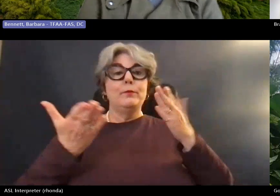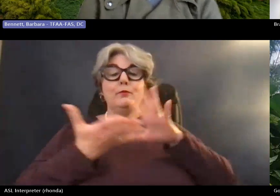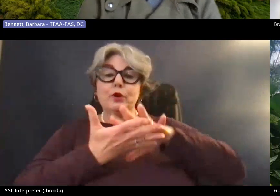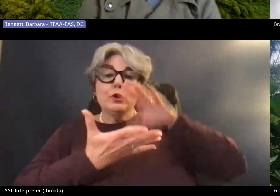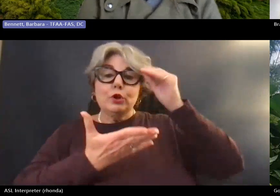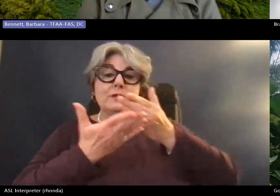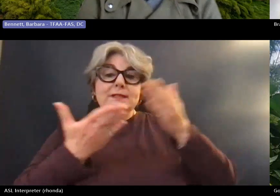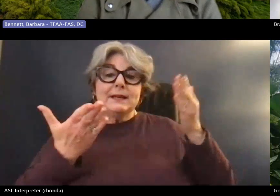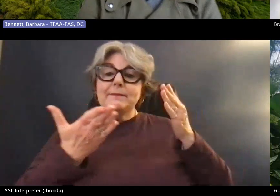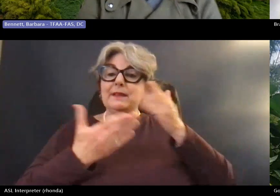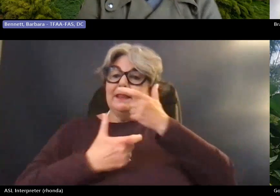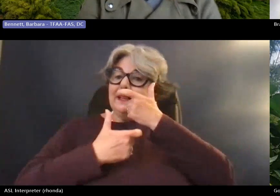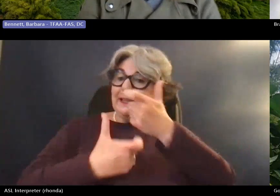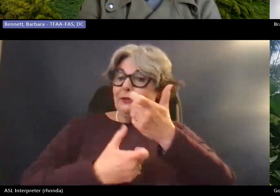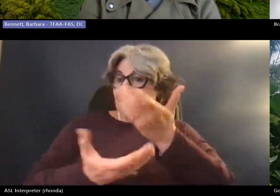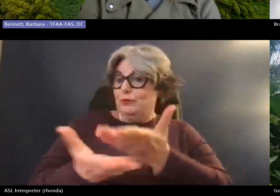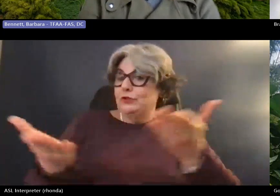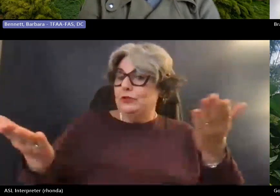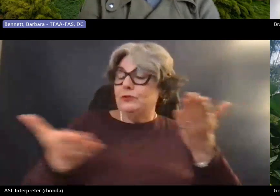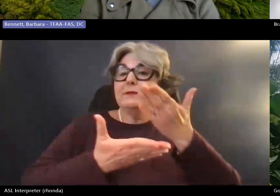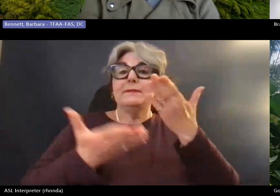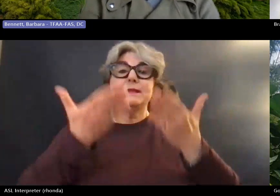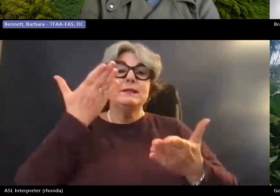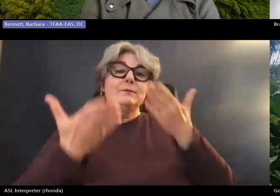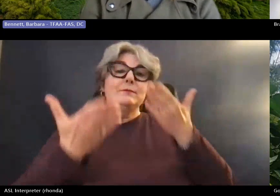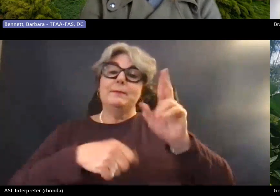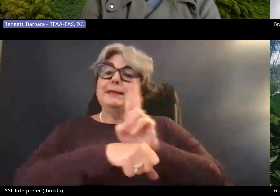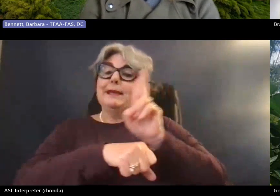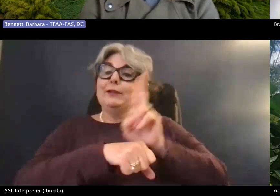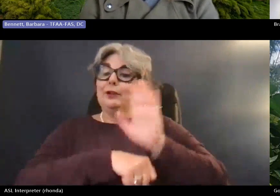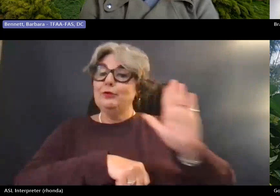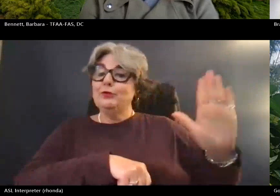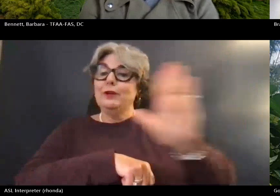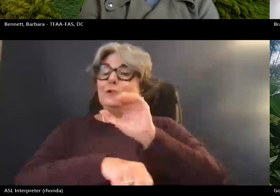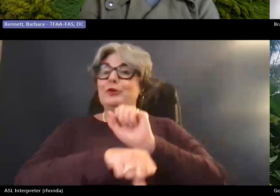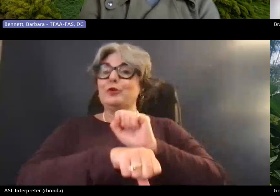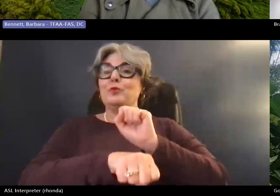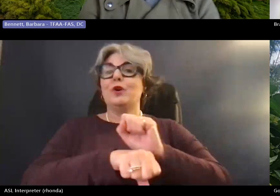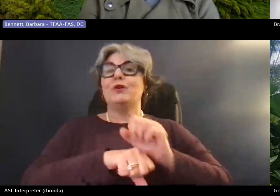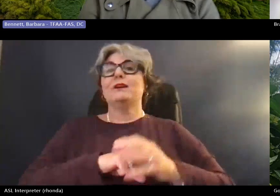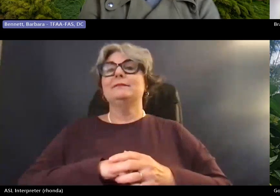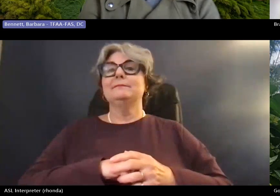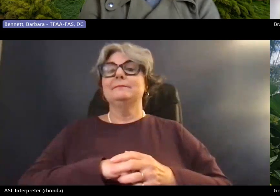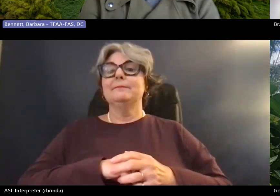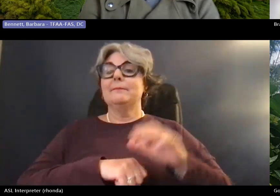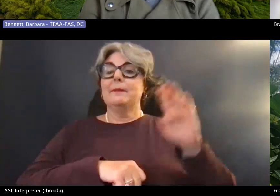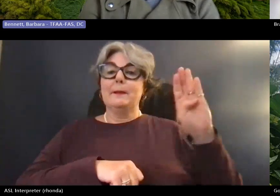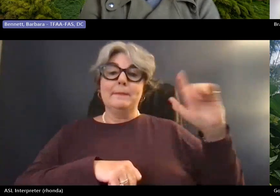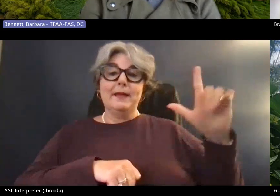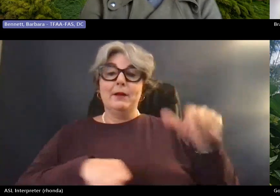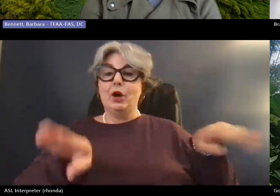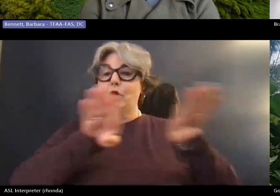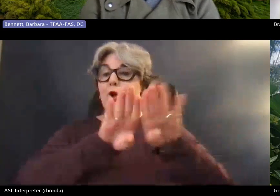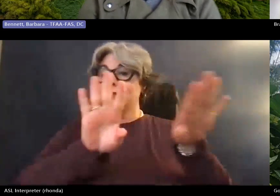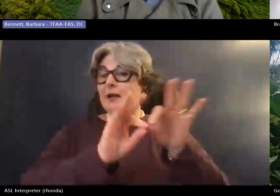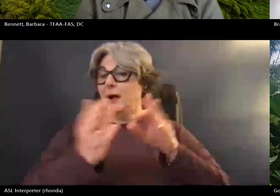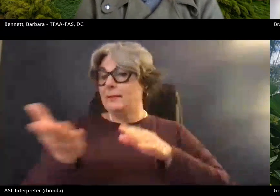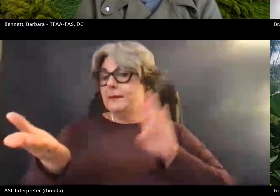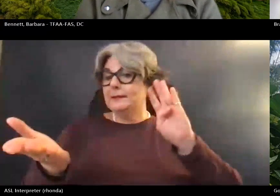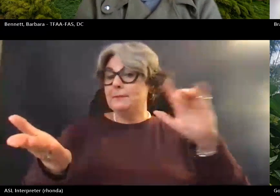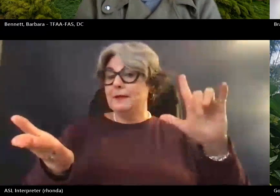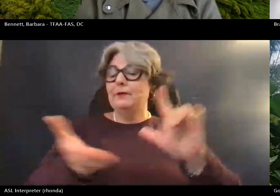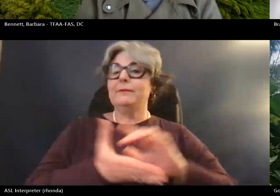of interest and take away some things you might be able to apply to your work. Bill, any closing words from you?